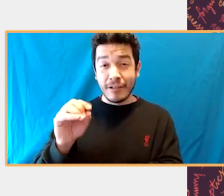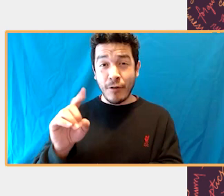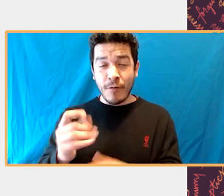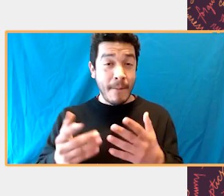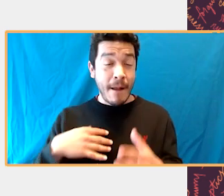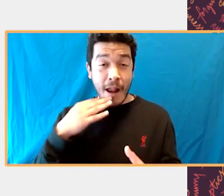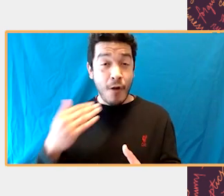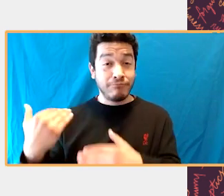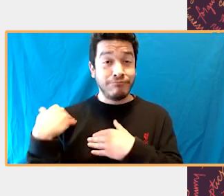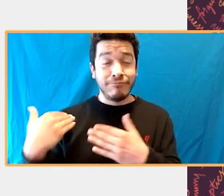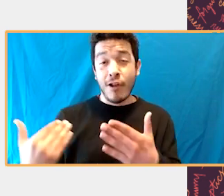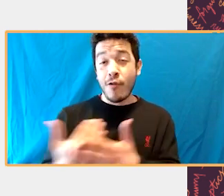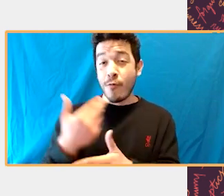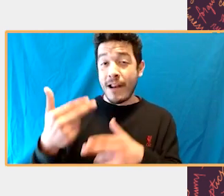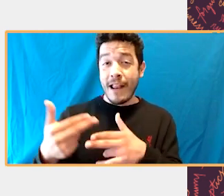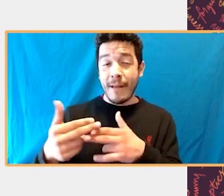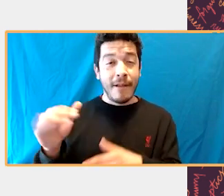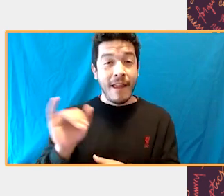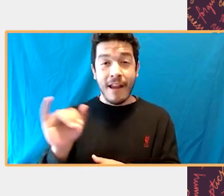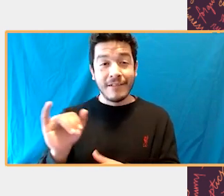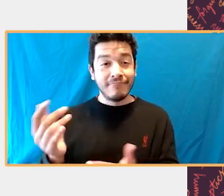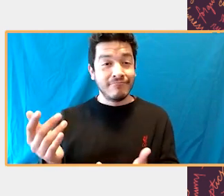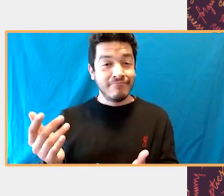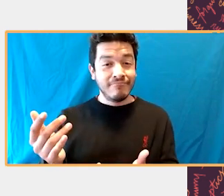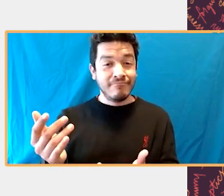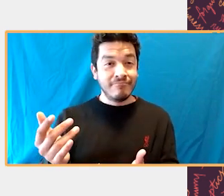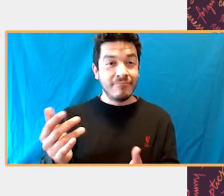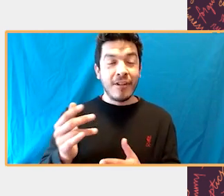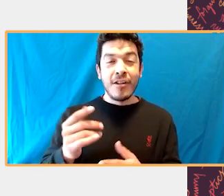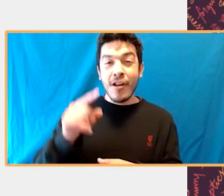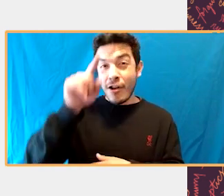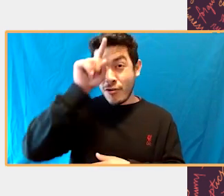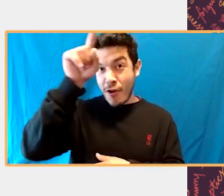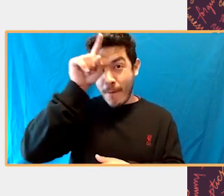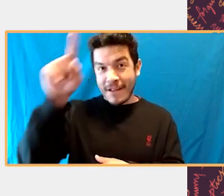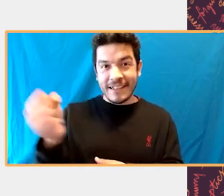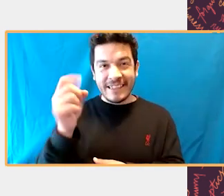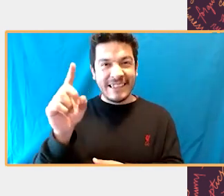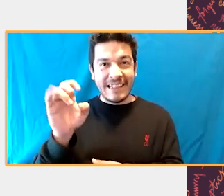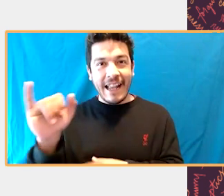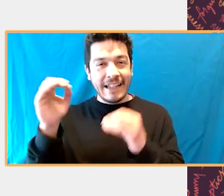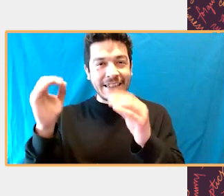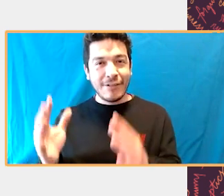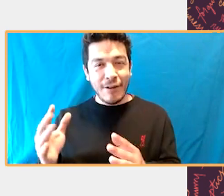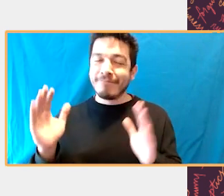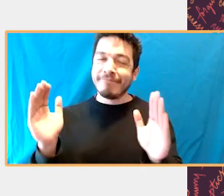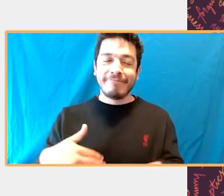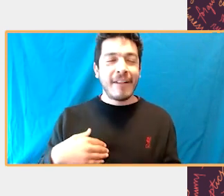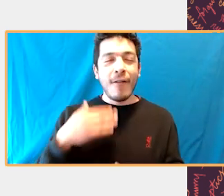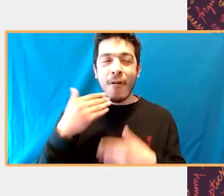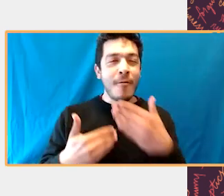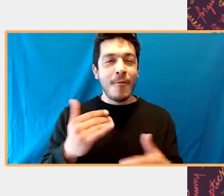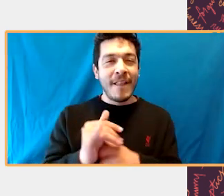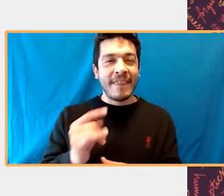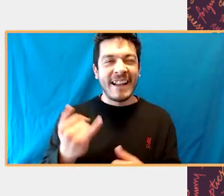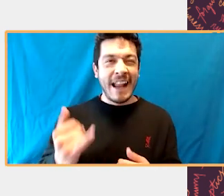Maybe I'll take on a new name like Germany's DEI teacher. I don't know. We're rolling with it. It's in flux.